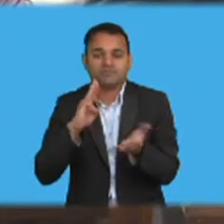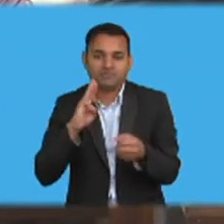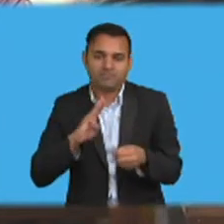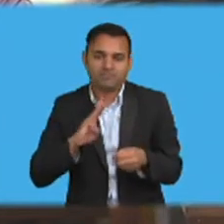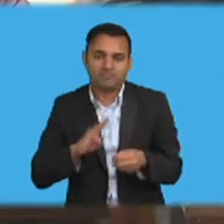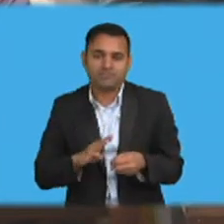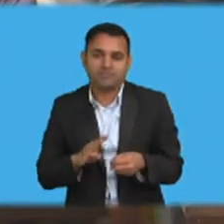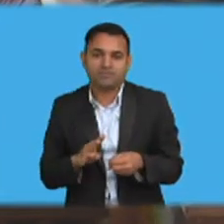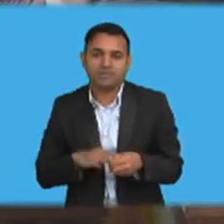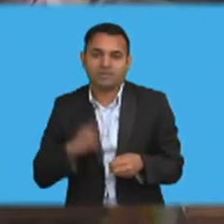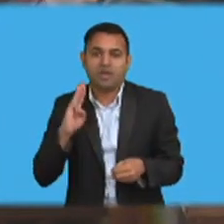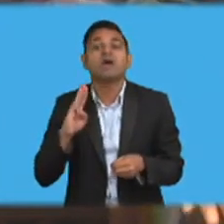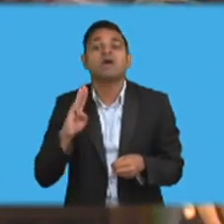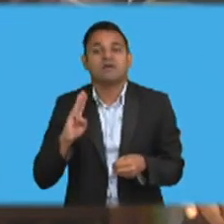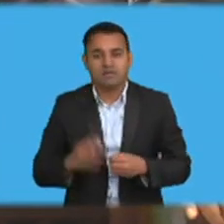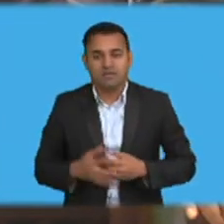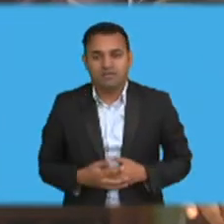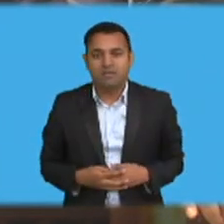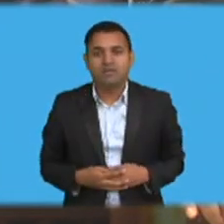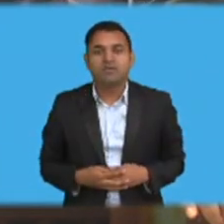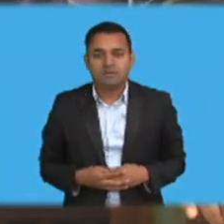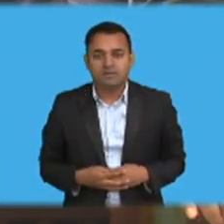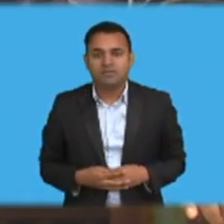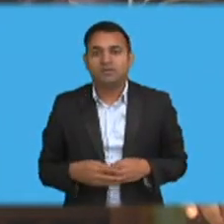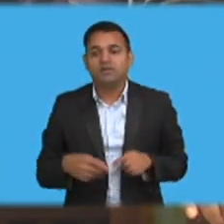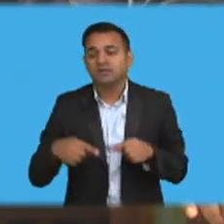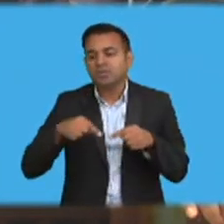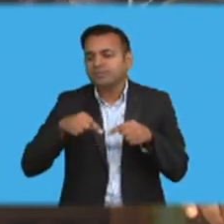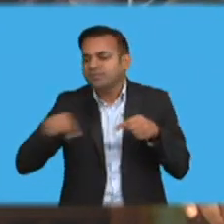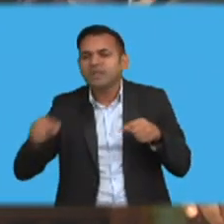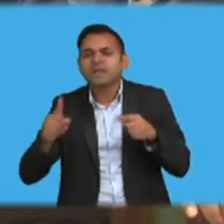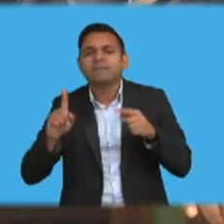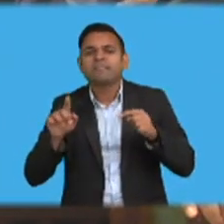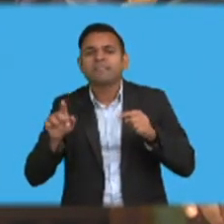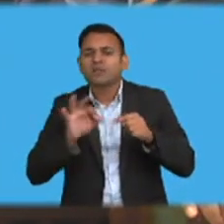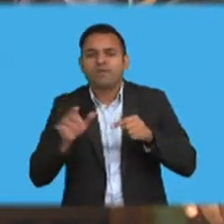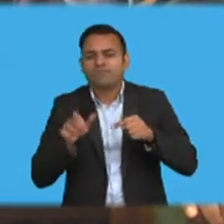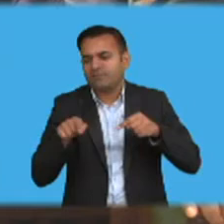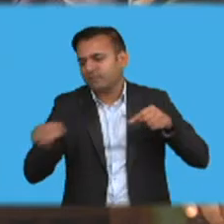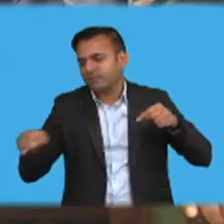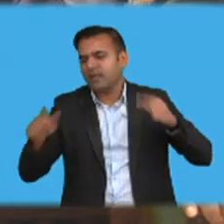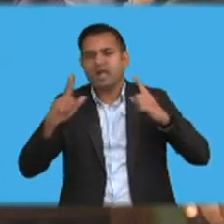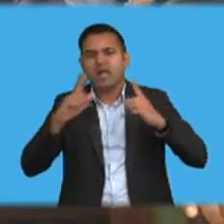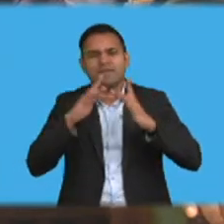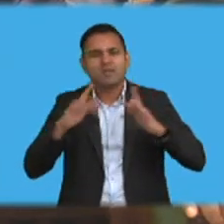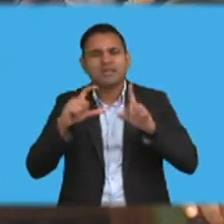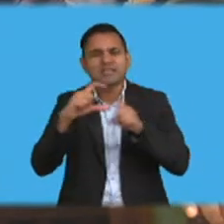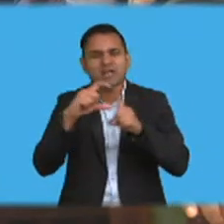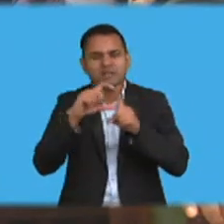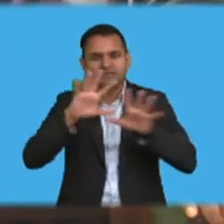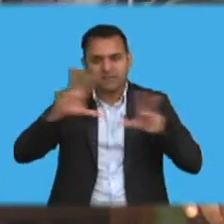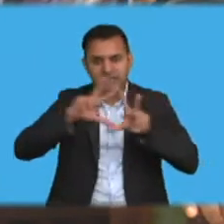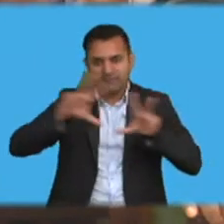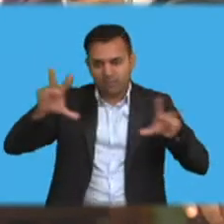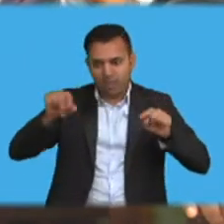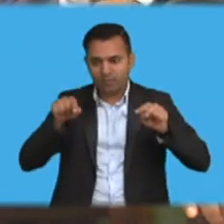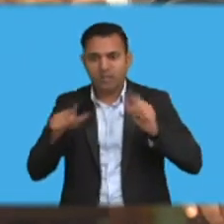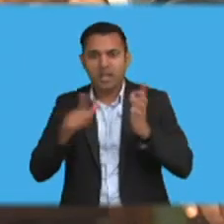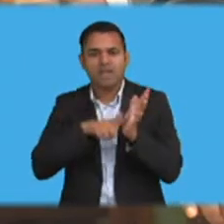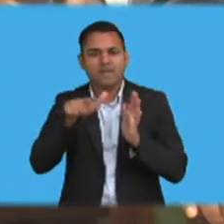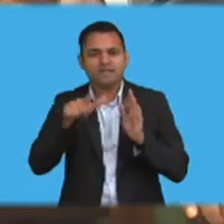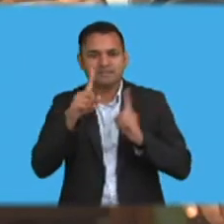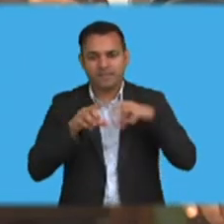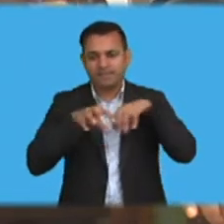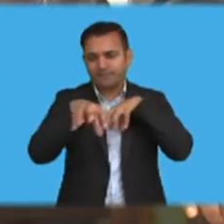the province of Maduata. At 13:35 hours, the Fiji Rescue Coordination Center had the